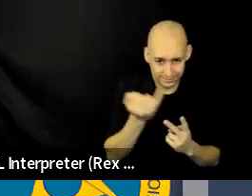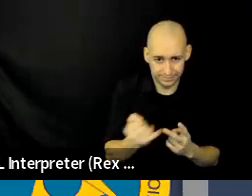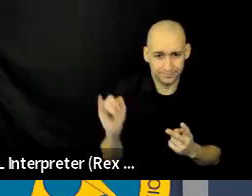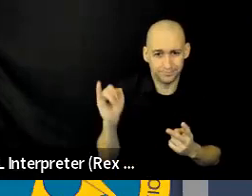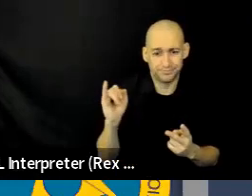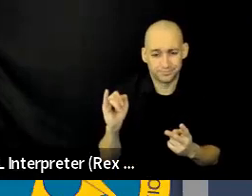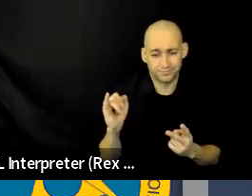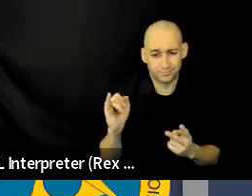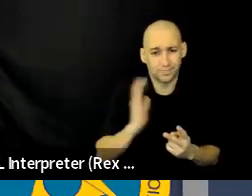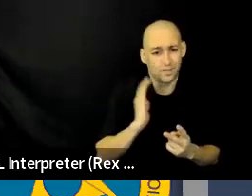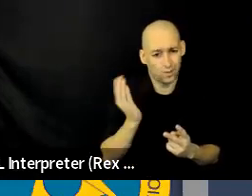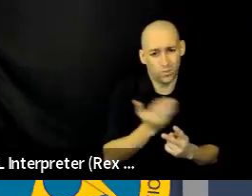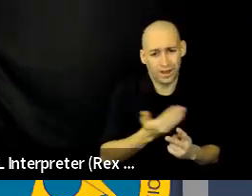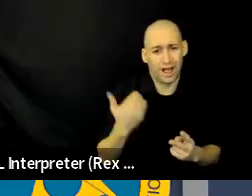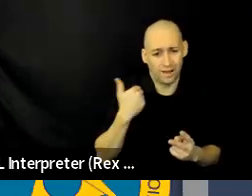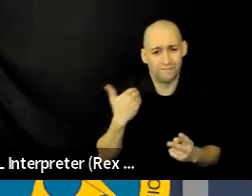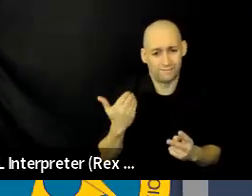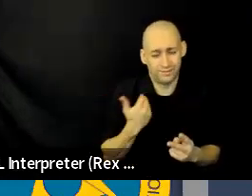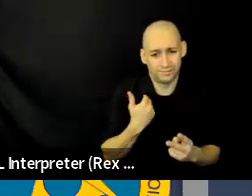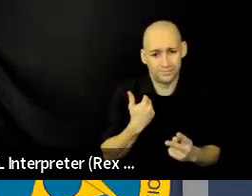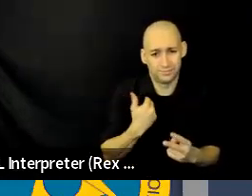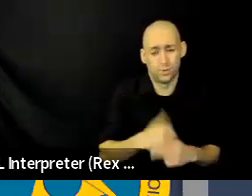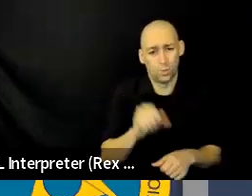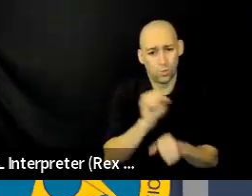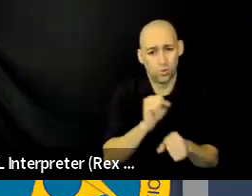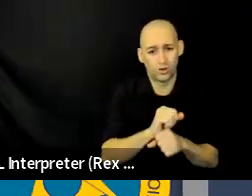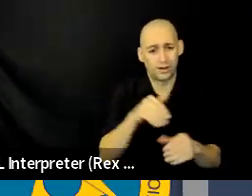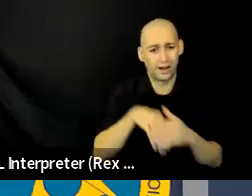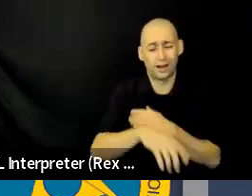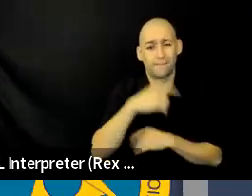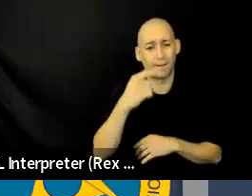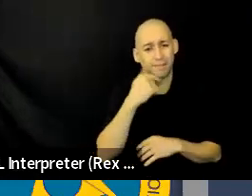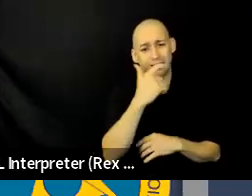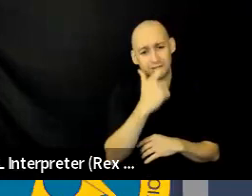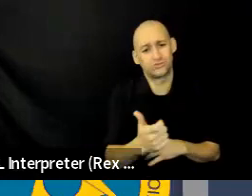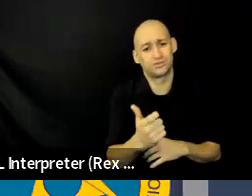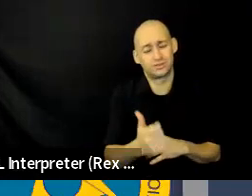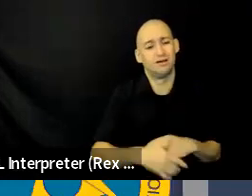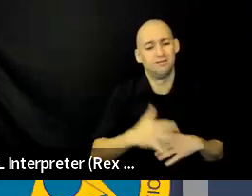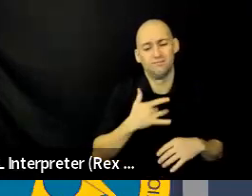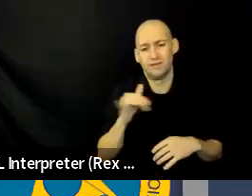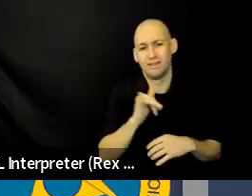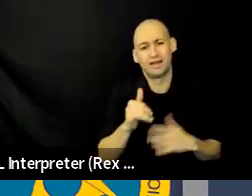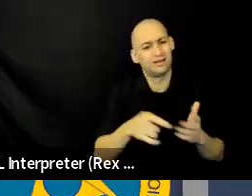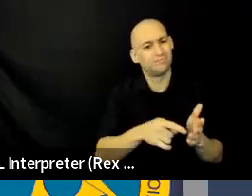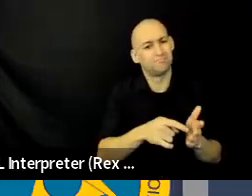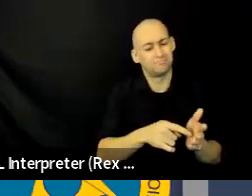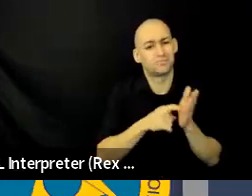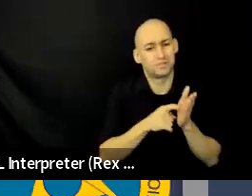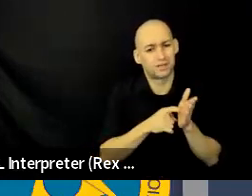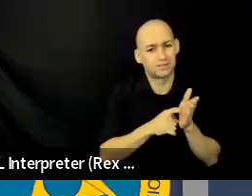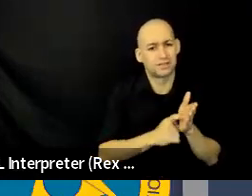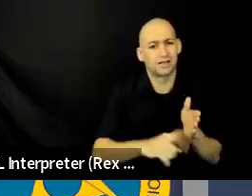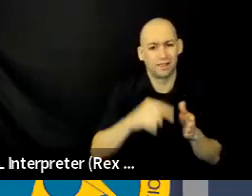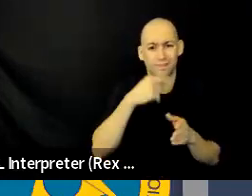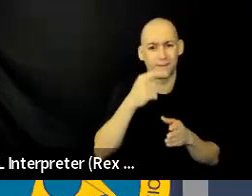we have worked in the public interest. We do feel like that it does require, the necessity does require this